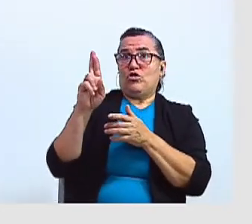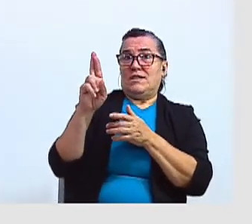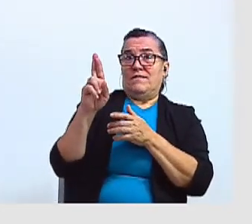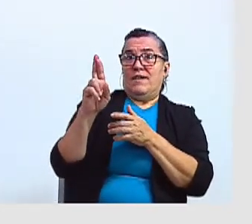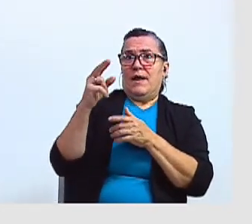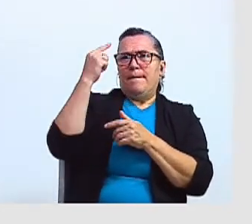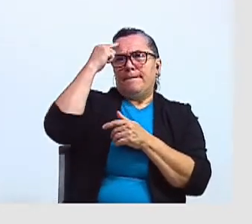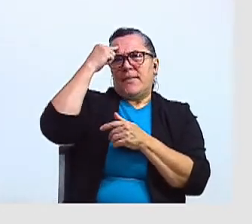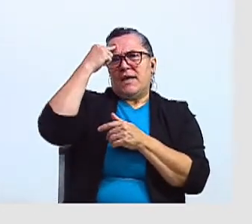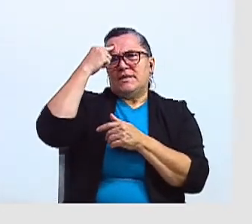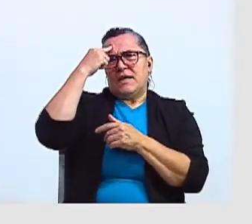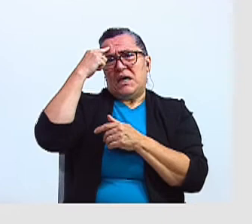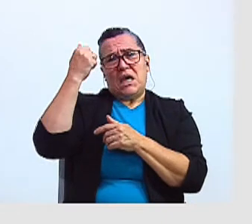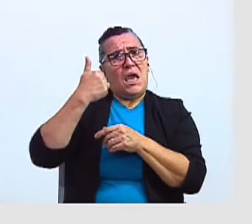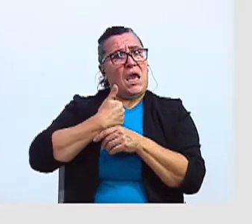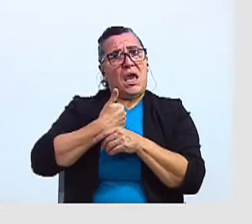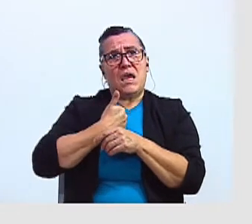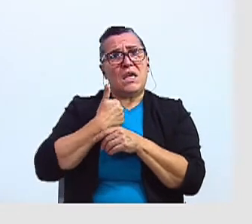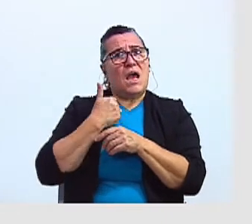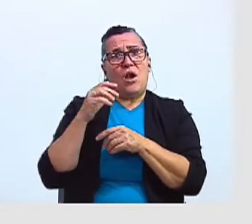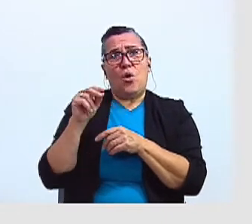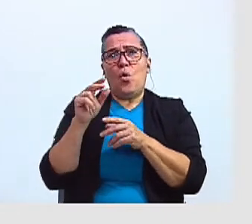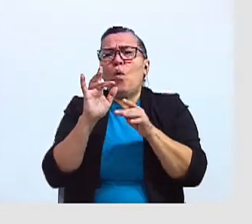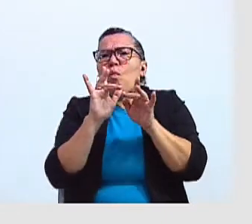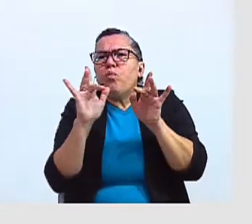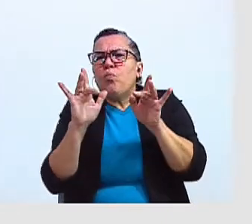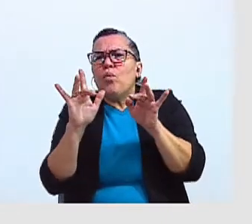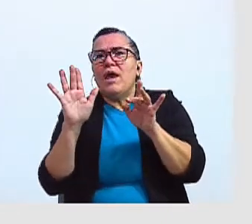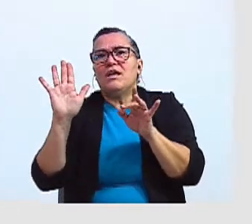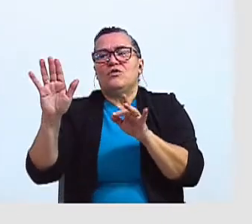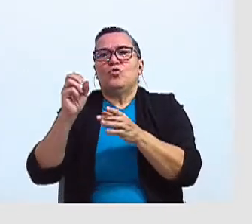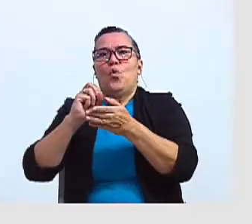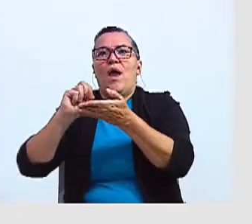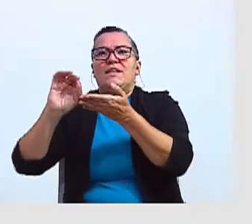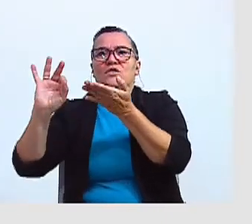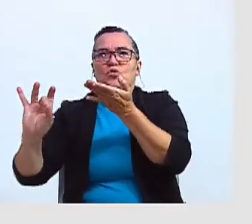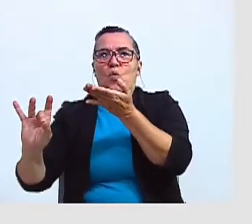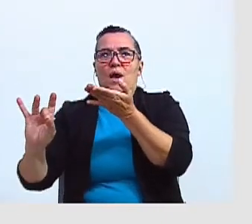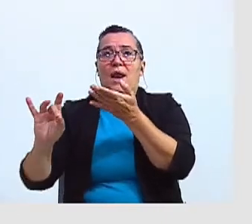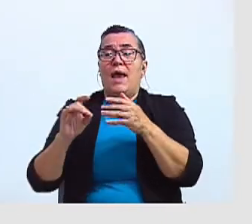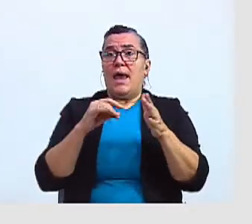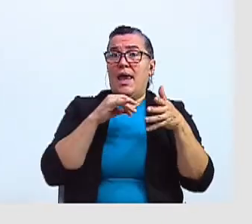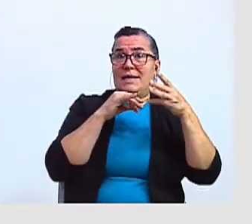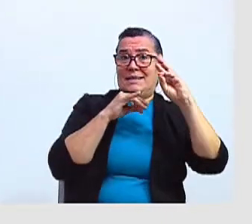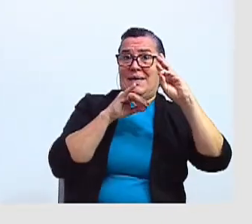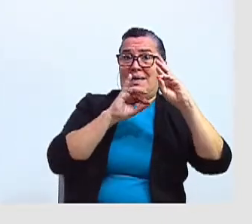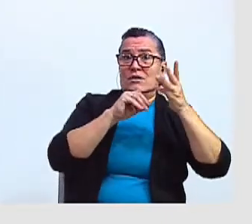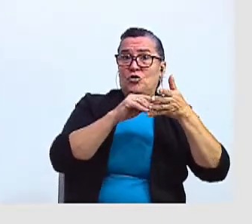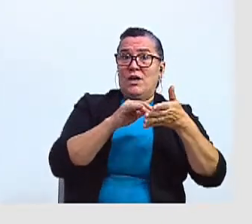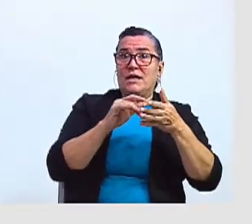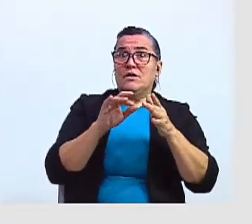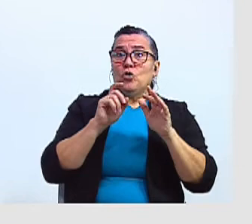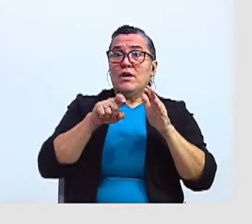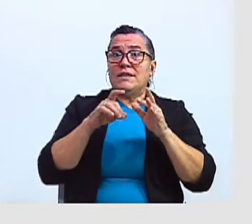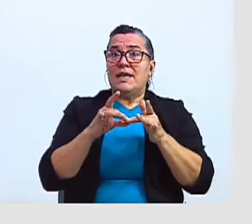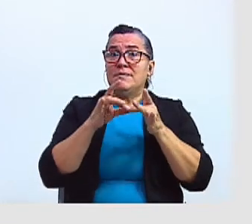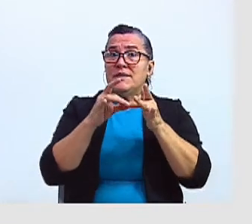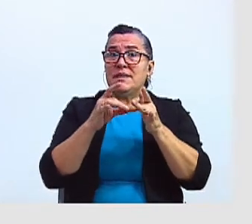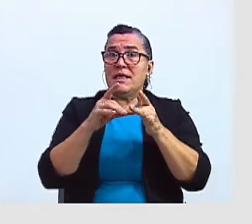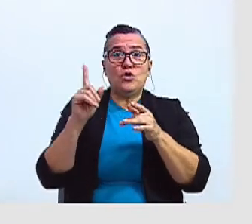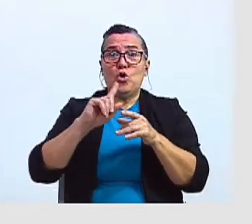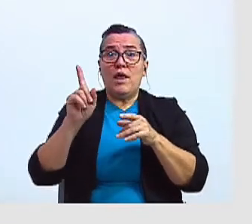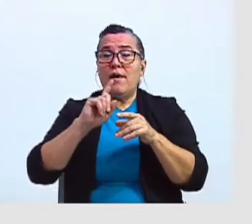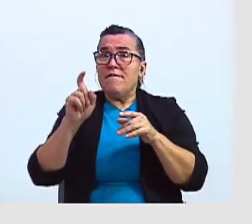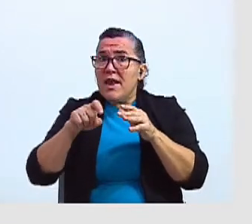not at her new school. Number 6, students with special needs should not be from the